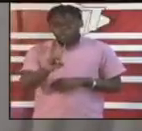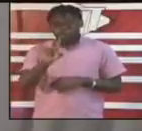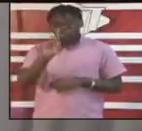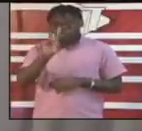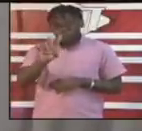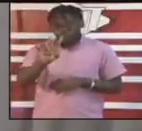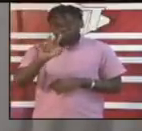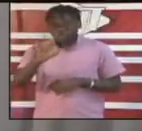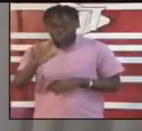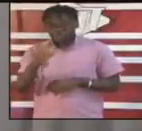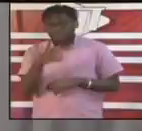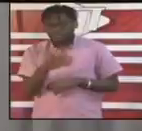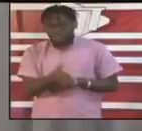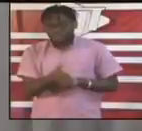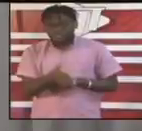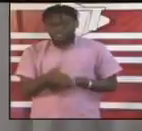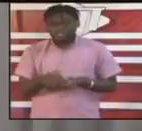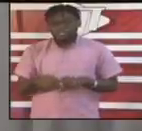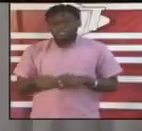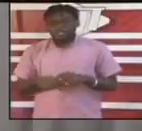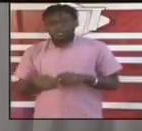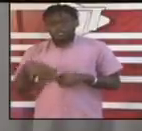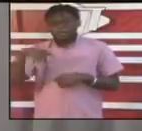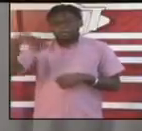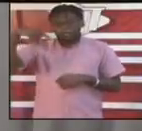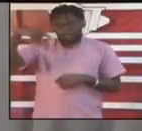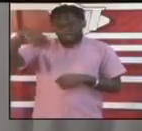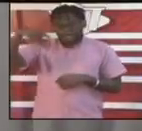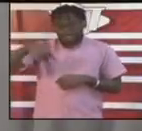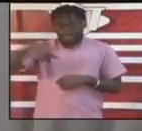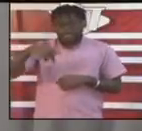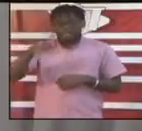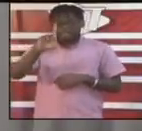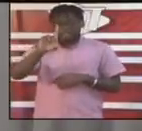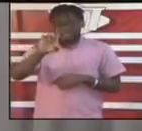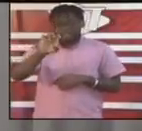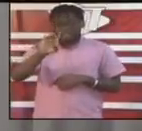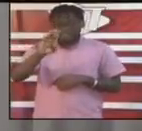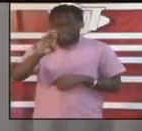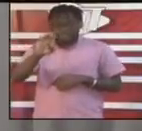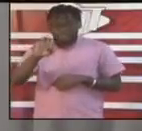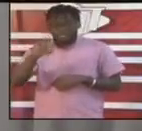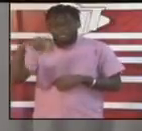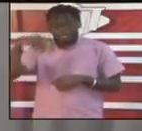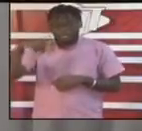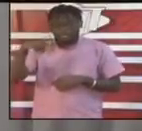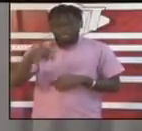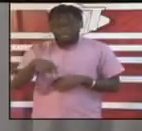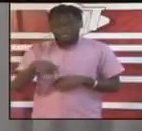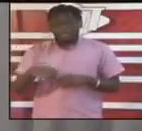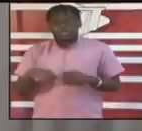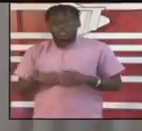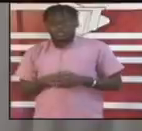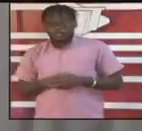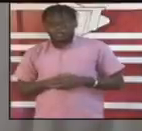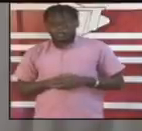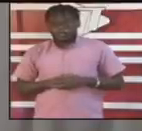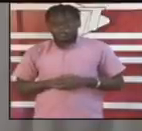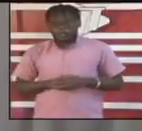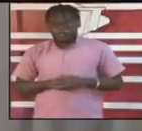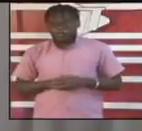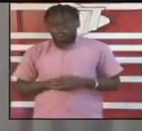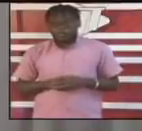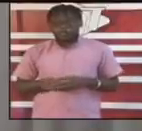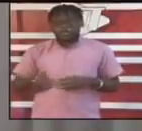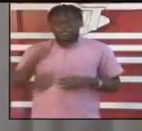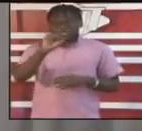now has 42 individuals. At the Chancellor Hotel, there are 19. At the Tacarigua Racket Center,